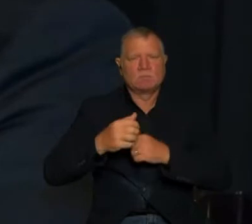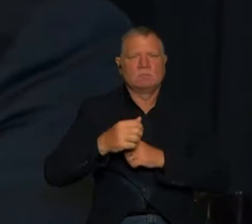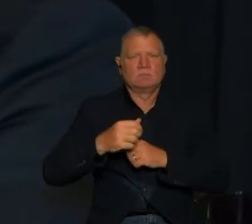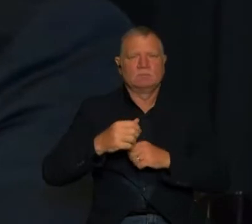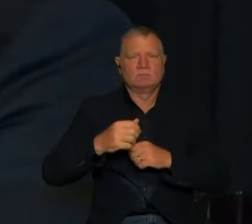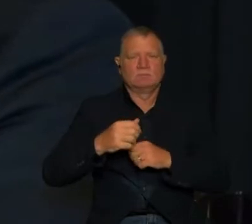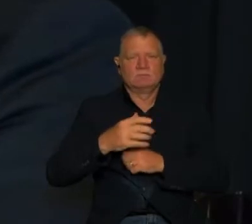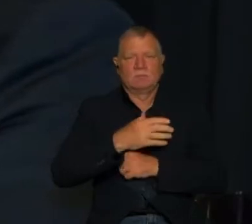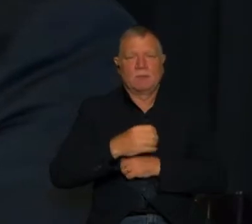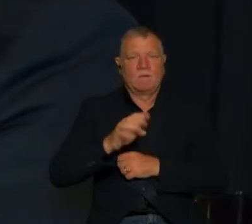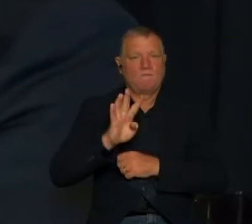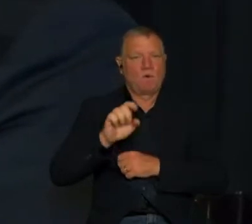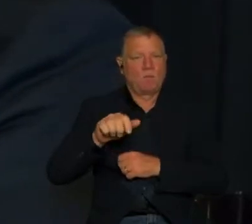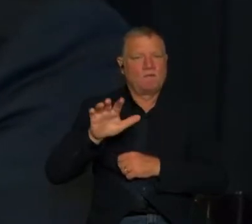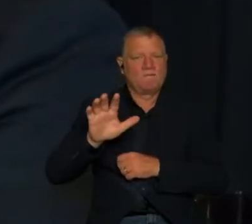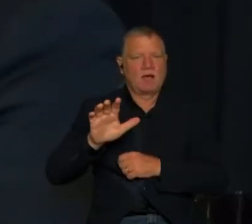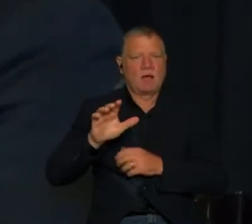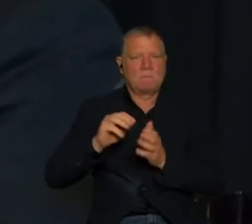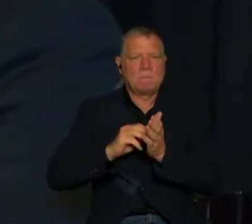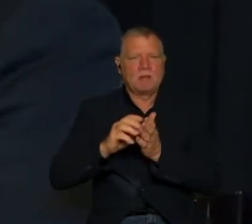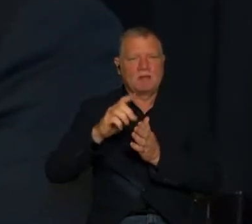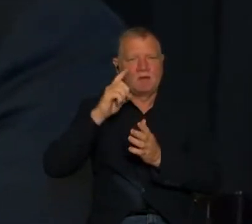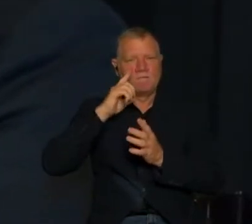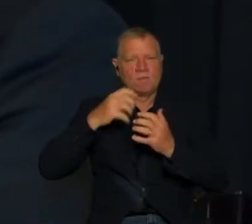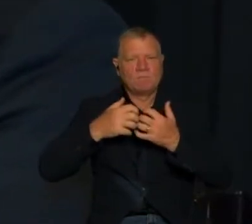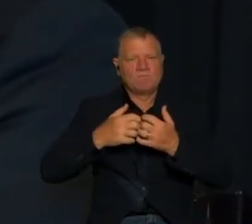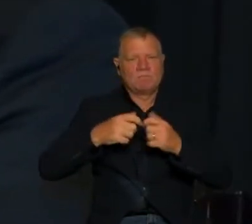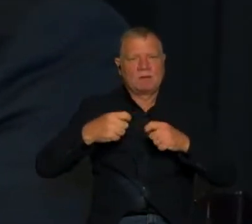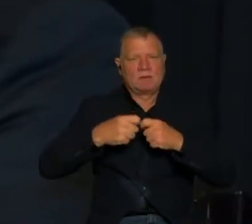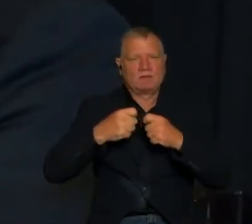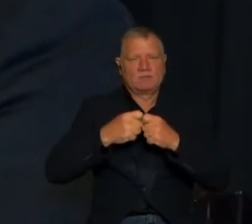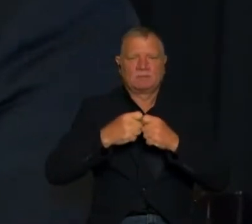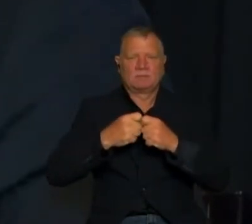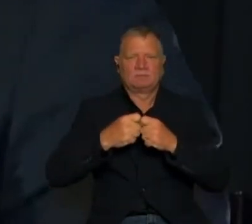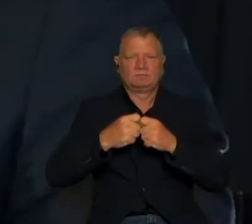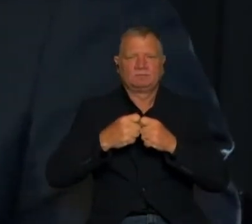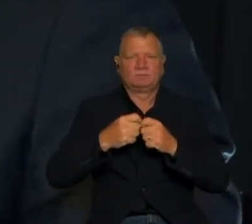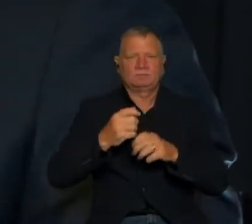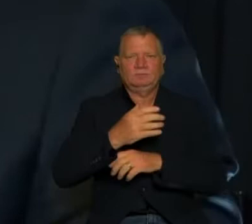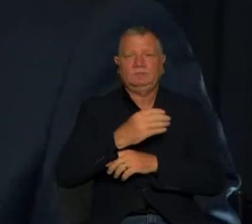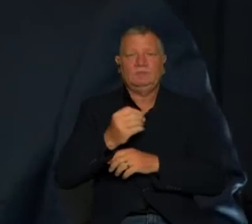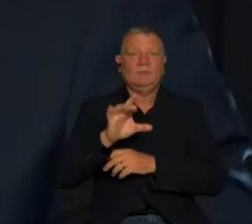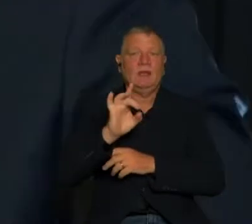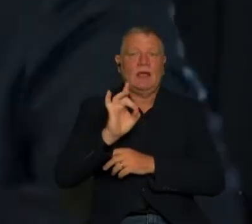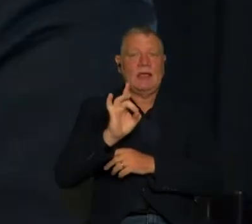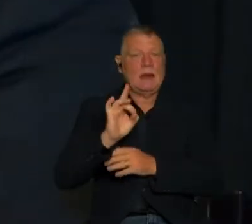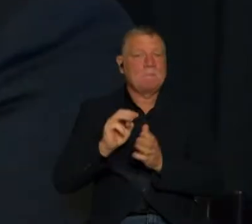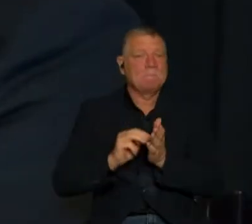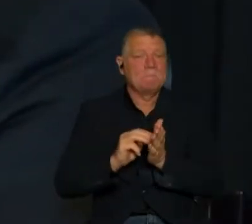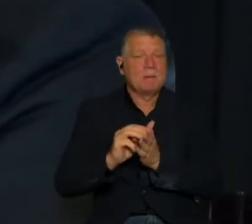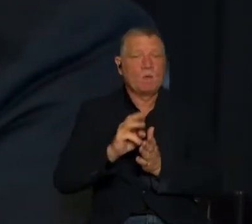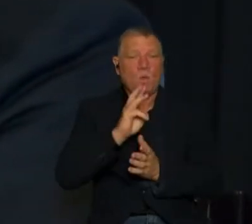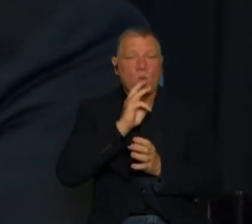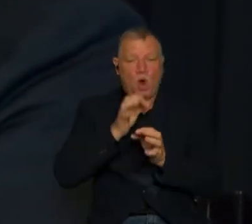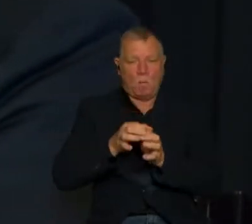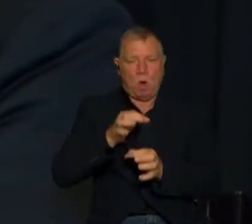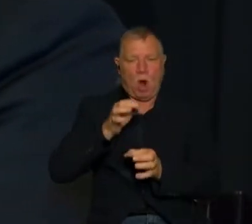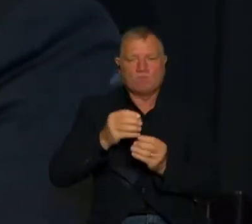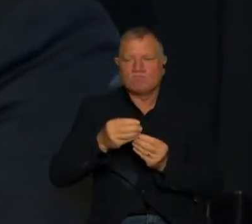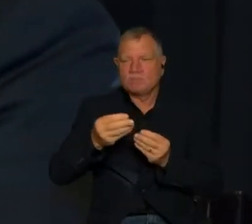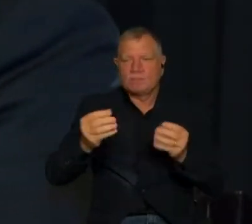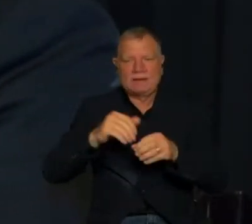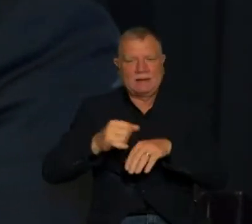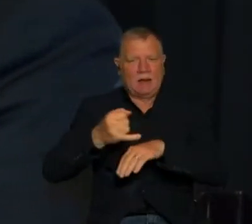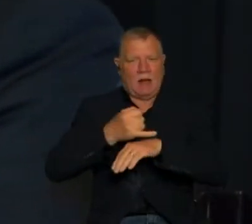and $4.5 million for generators. Over 8 million water bottles were distributed across